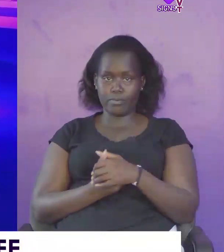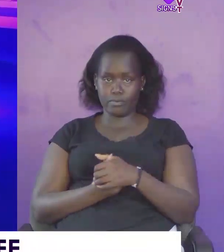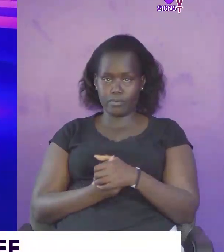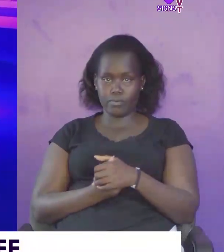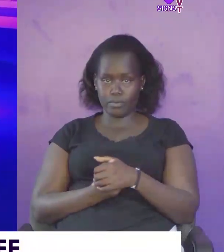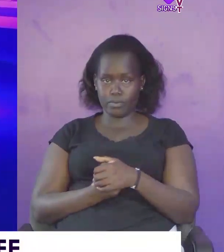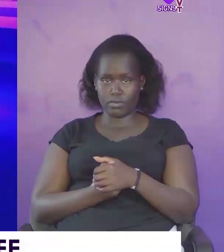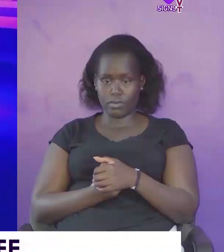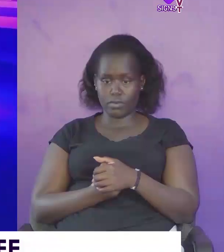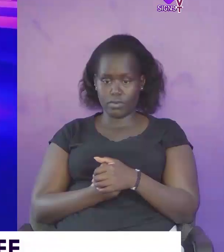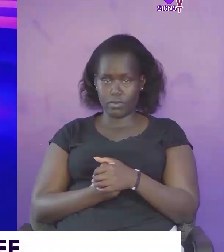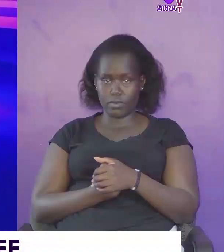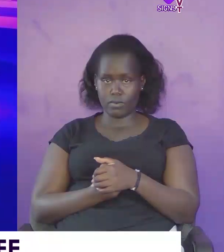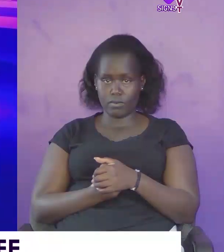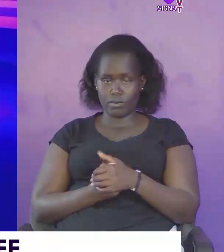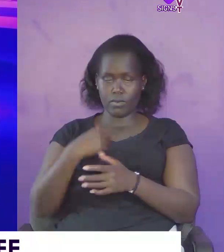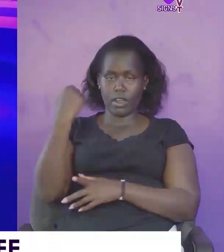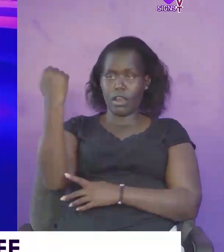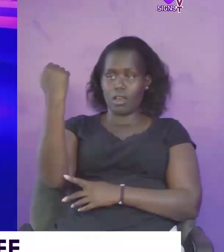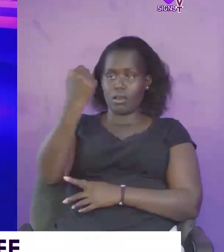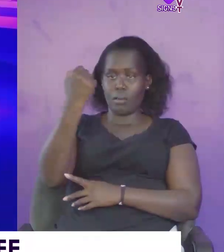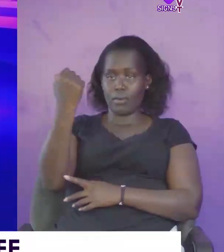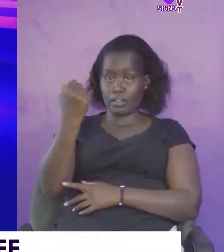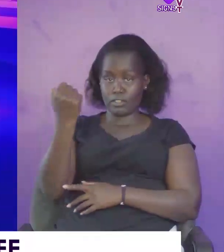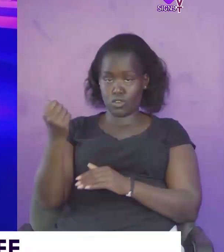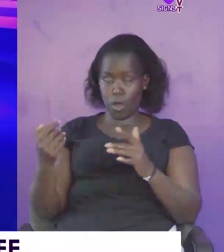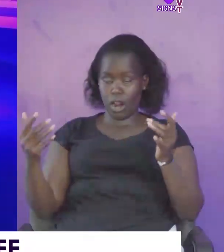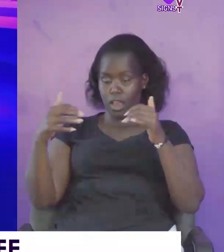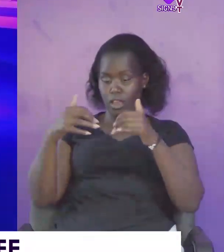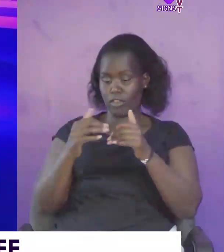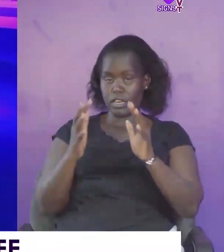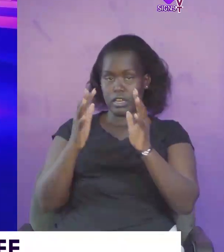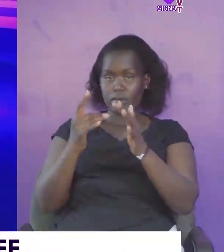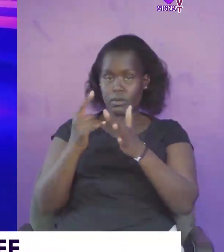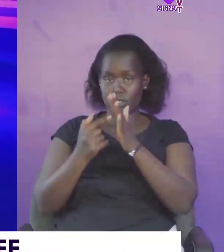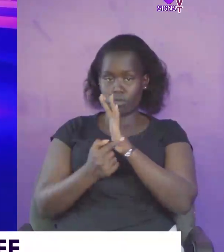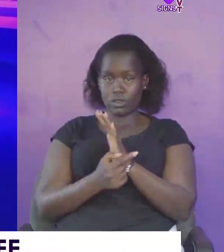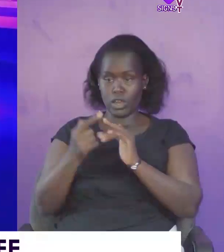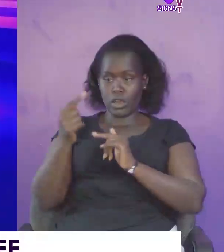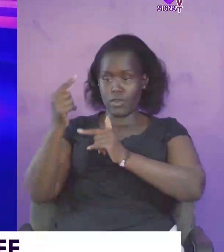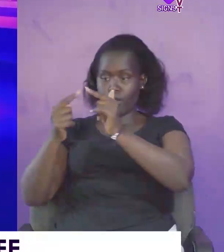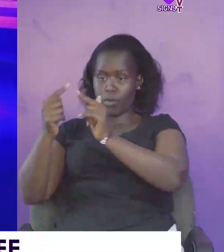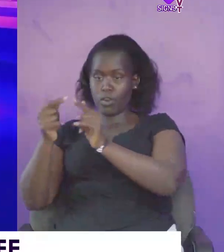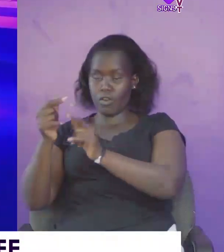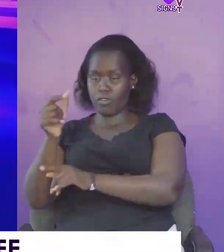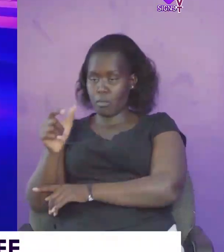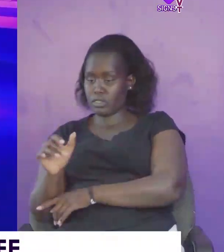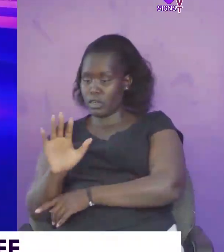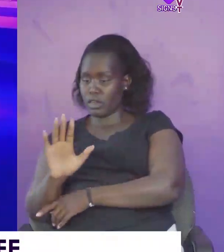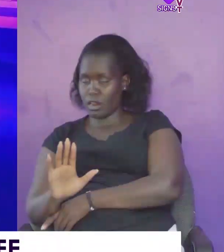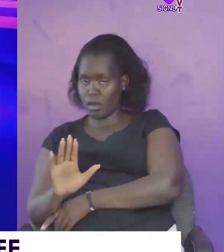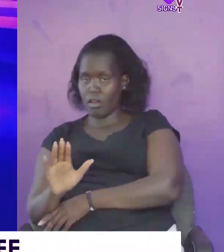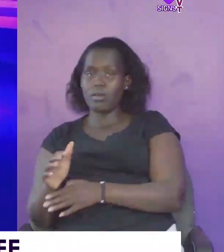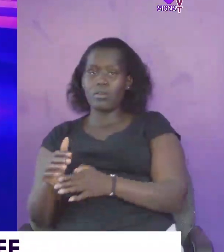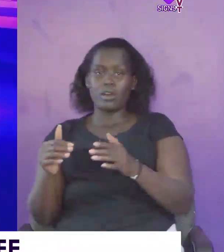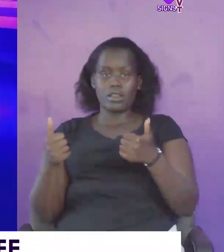certain faction of a certain political faction Okay. celebrating the win of their candidate or something. They Okay. happen